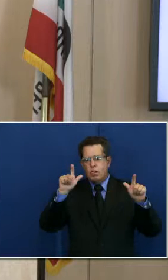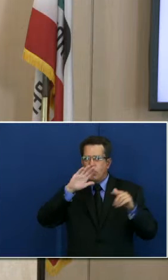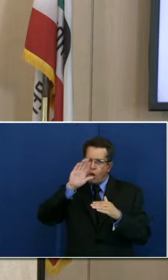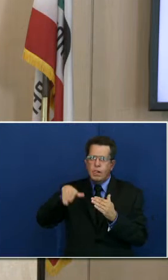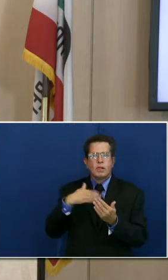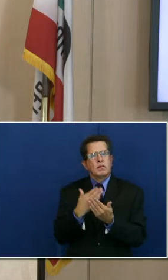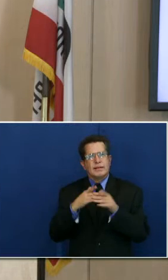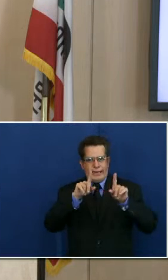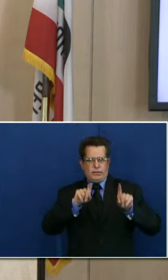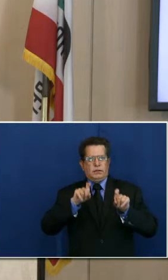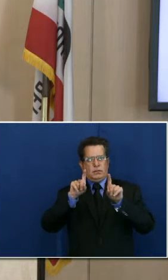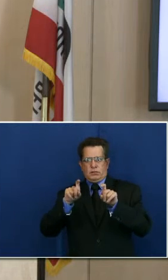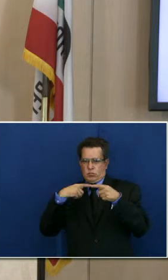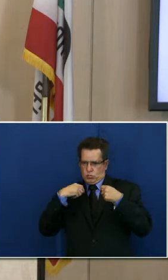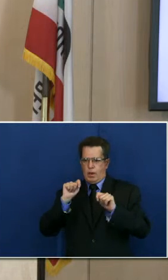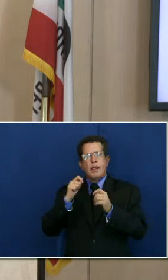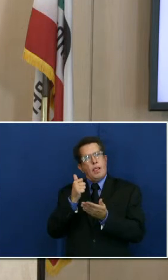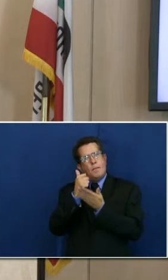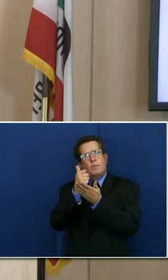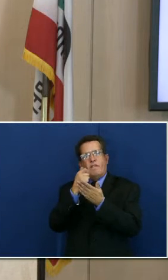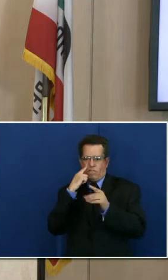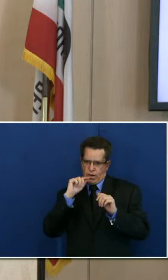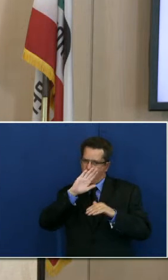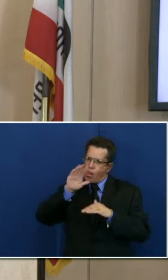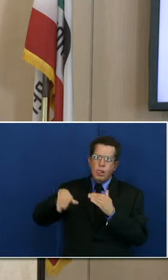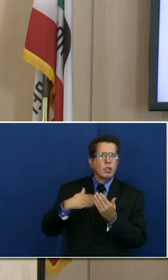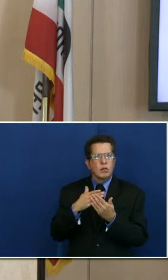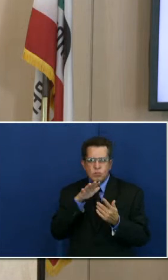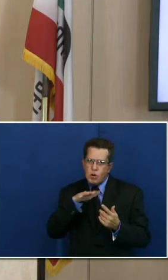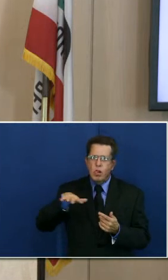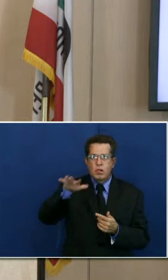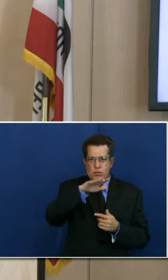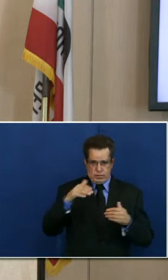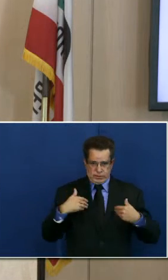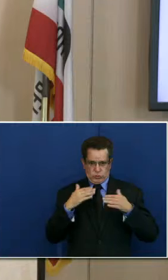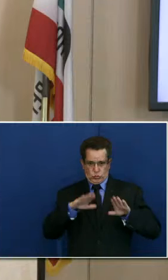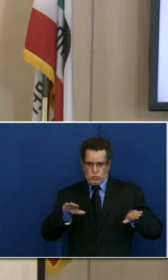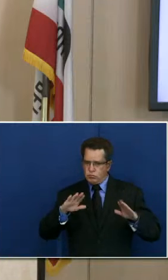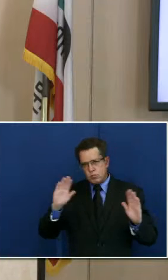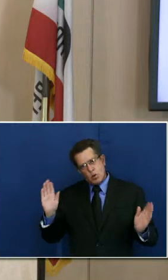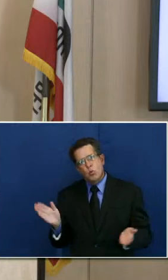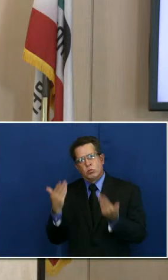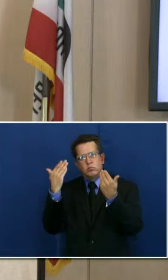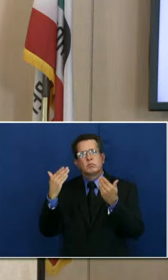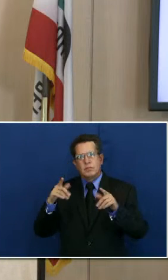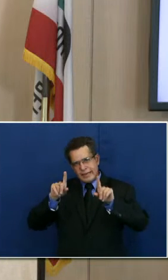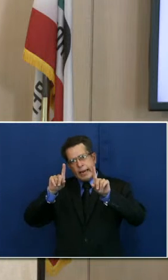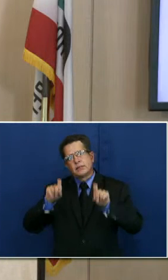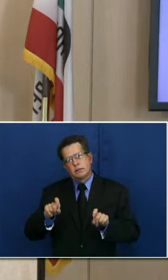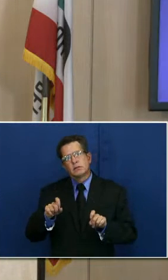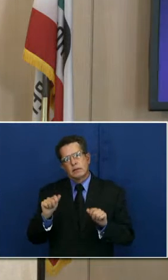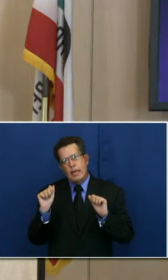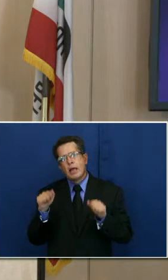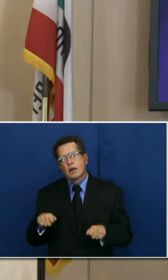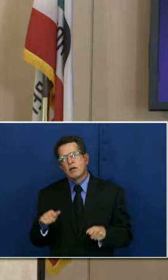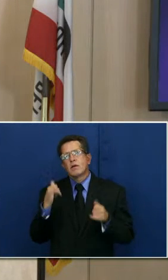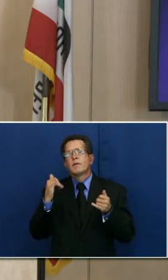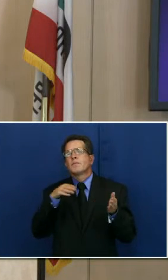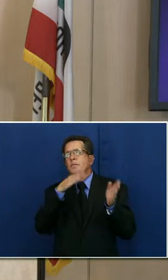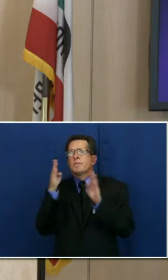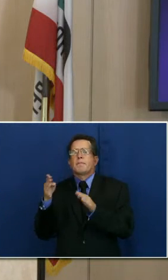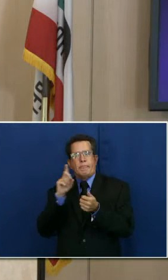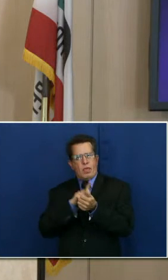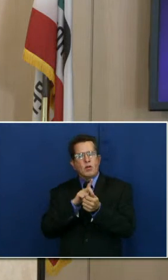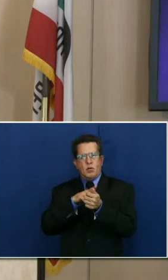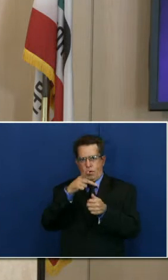to improve, again, all accessibility, making it easy for parents with young children to come get tested. Now I'd like to turn it over to our great partner, Dr.